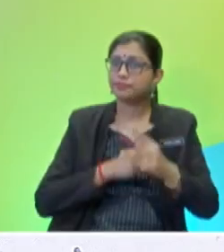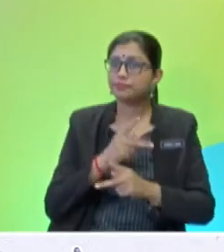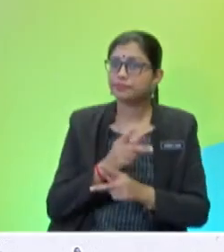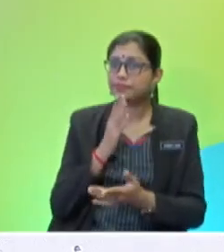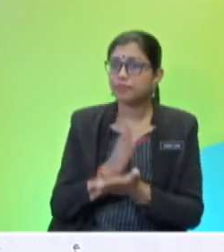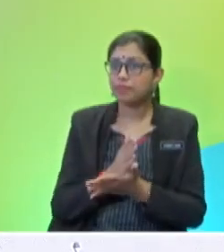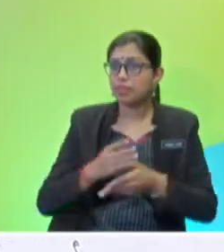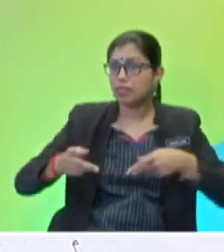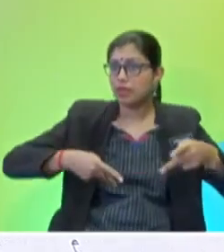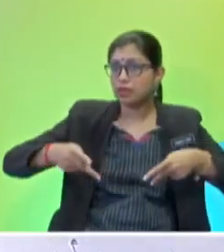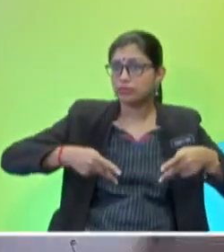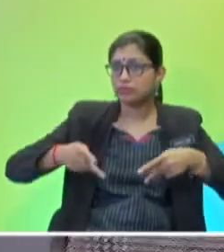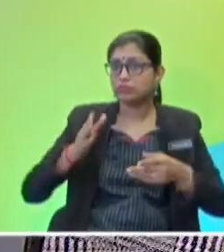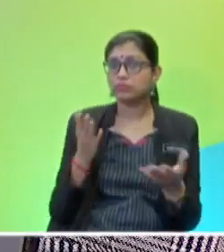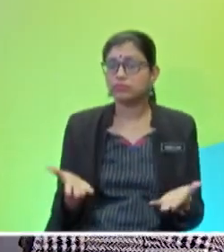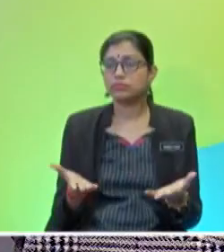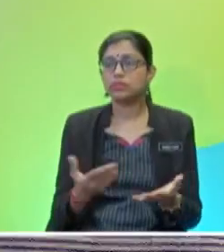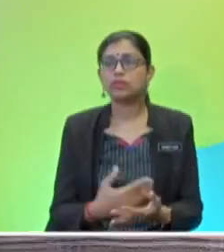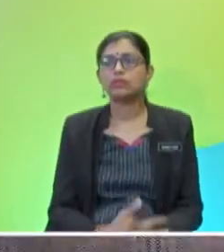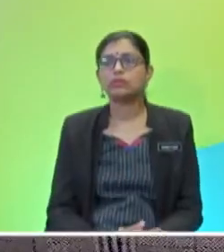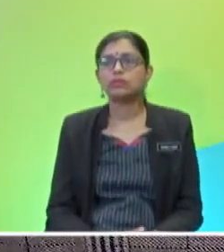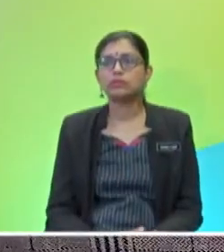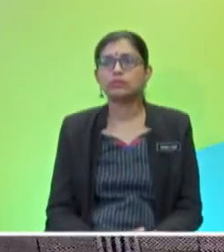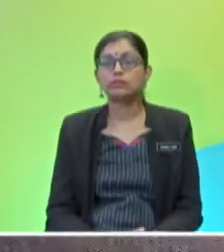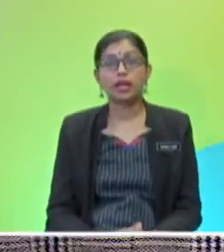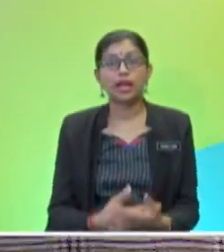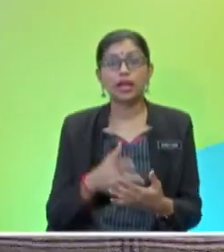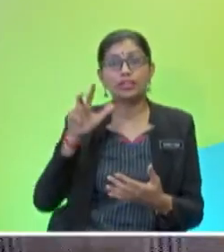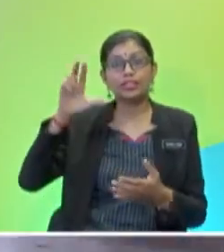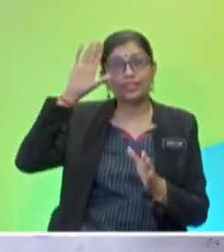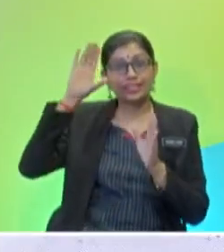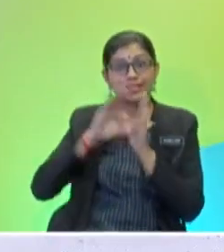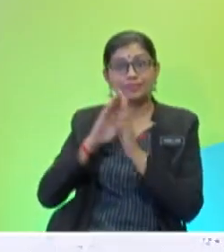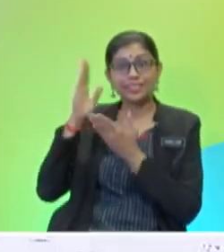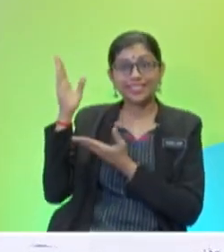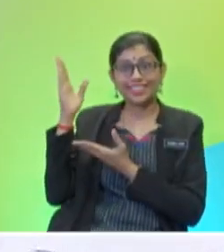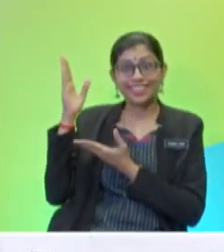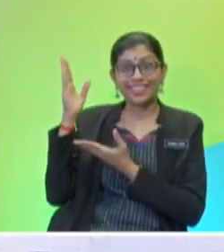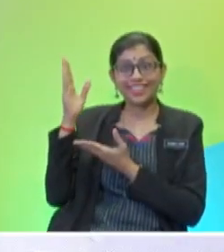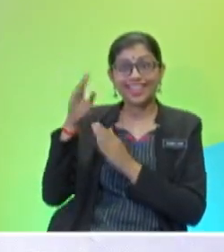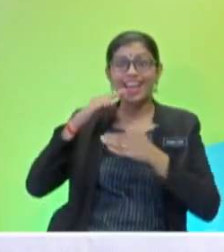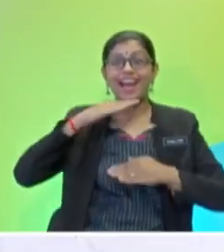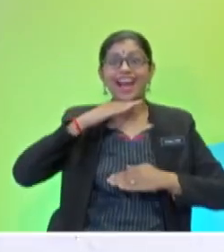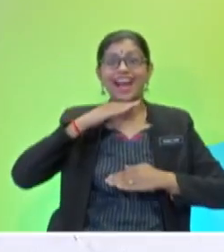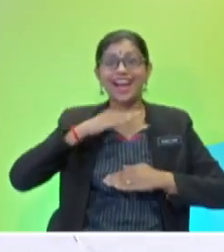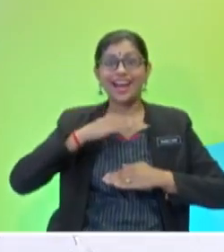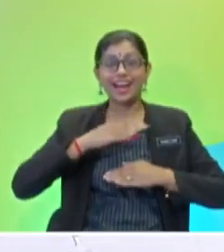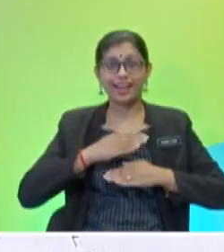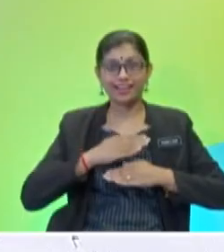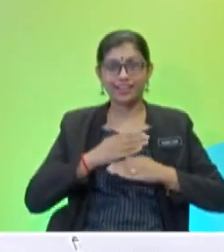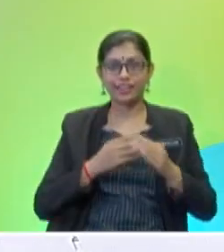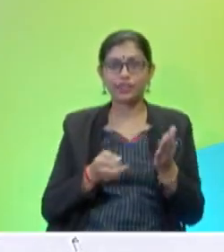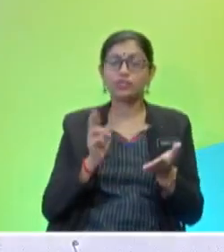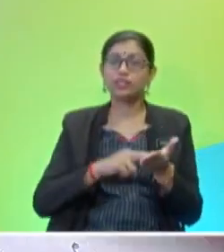pollution. I see there's this one over here, reduce, reuse, recycle. So I think that's a really big clue over